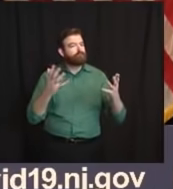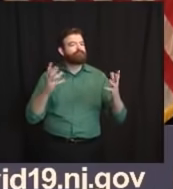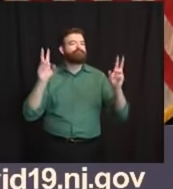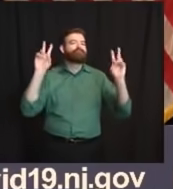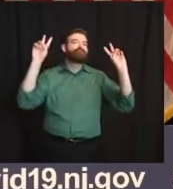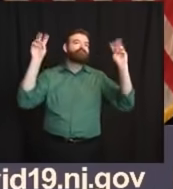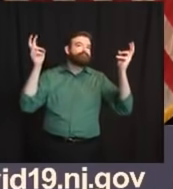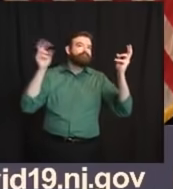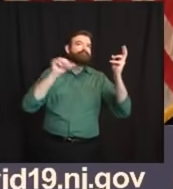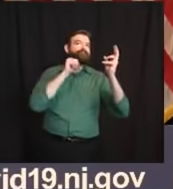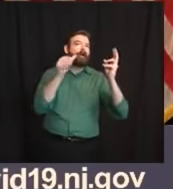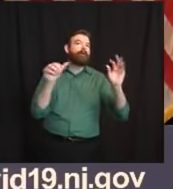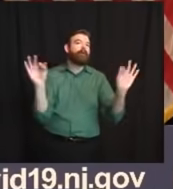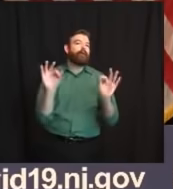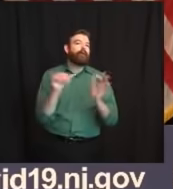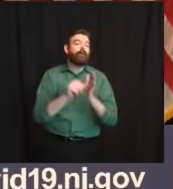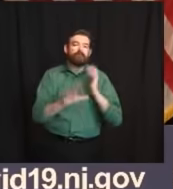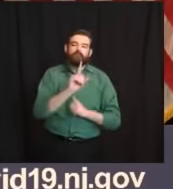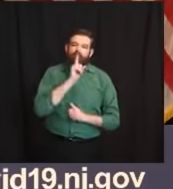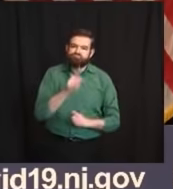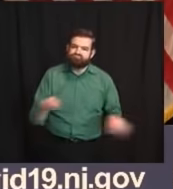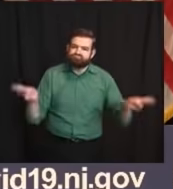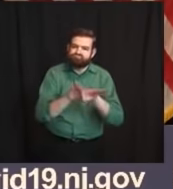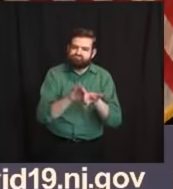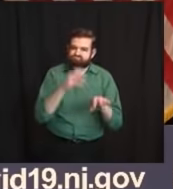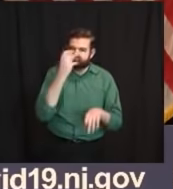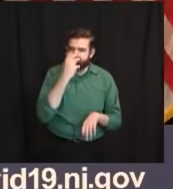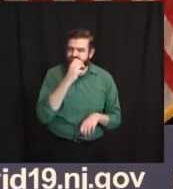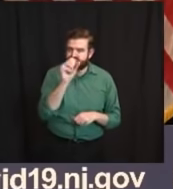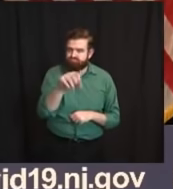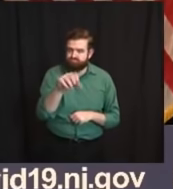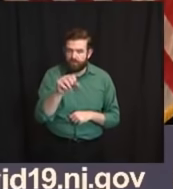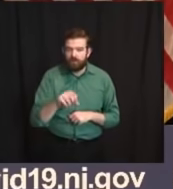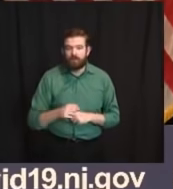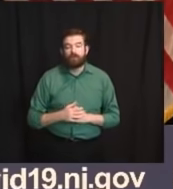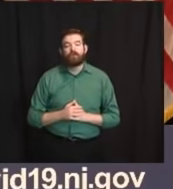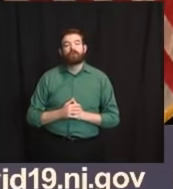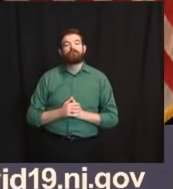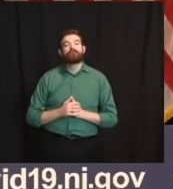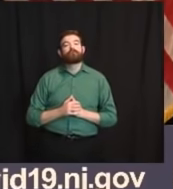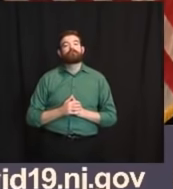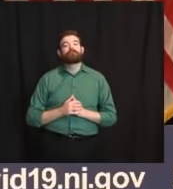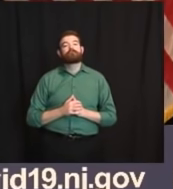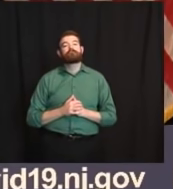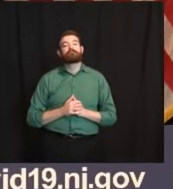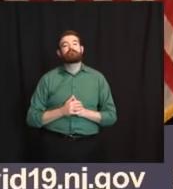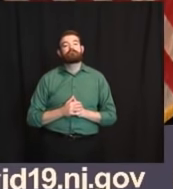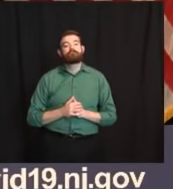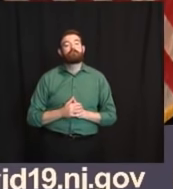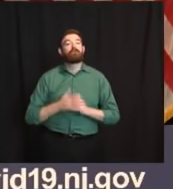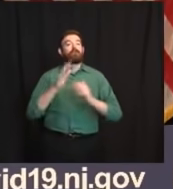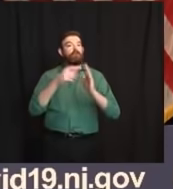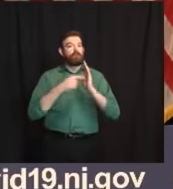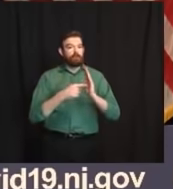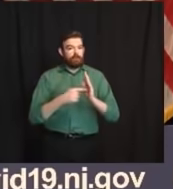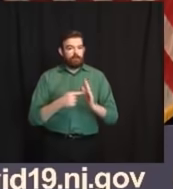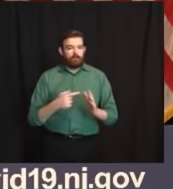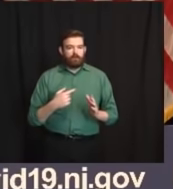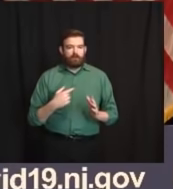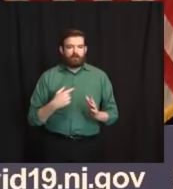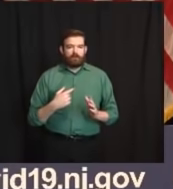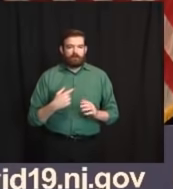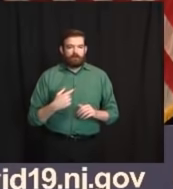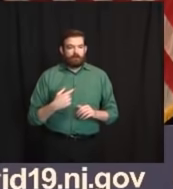we all felt strongly that a runway was needed. Just like you can't say today that beaches are open tomorrow and you need to do the following